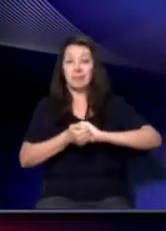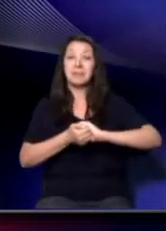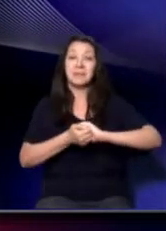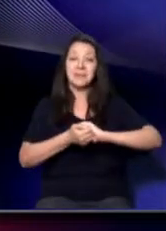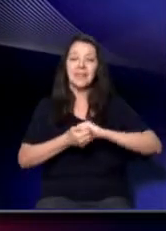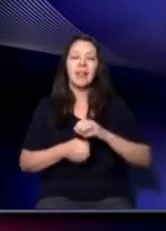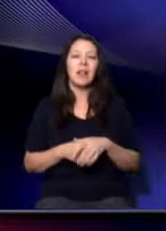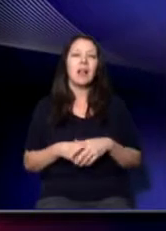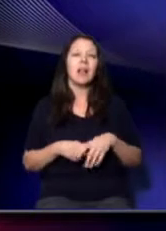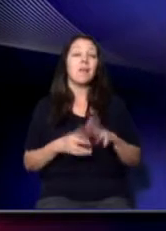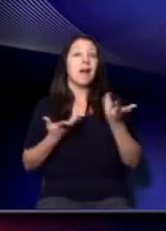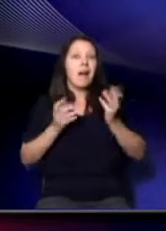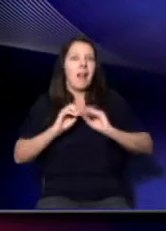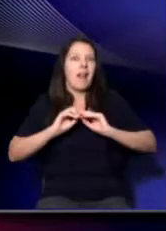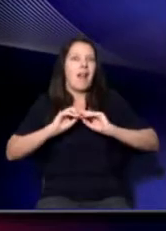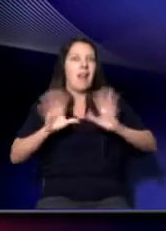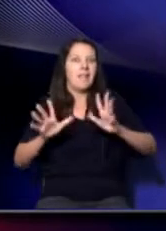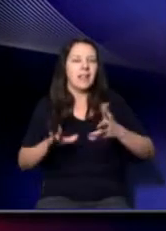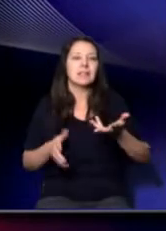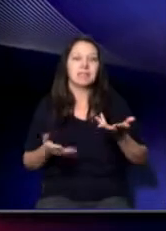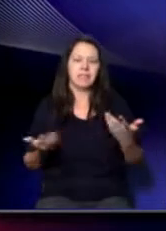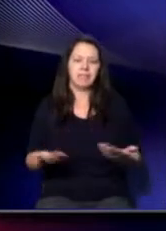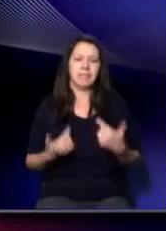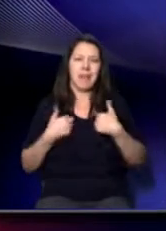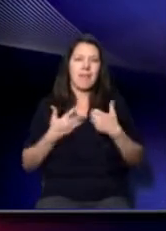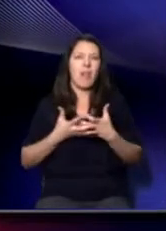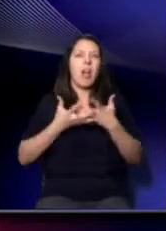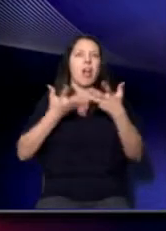because obviously we have a lot of work